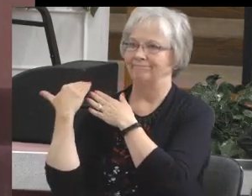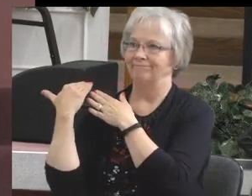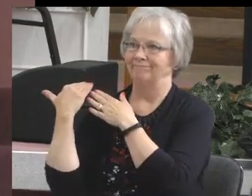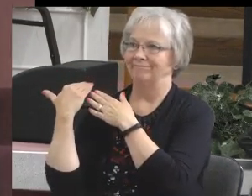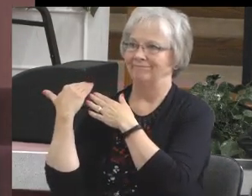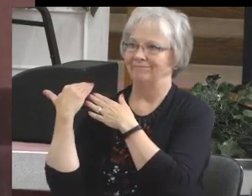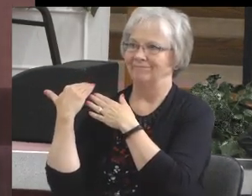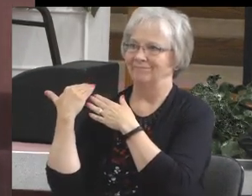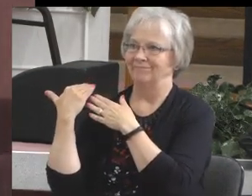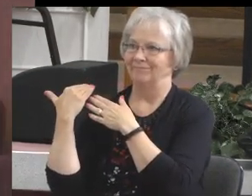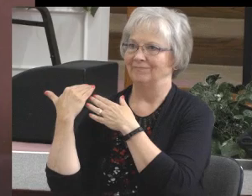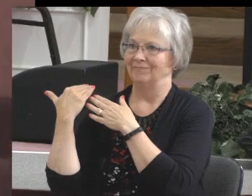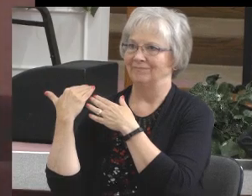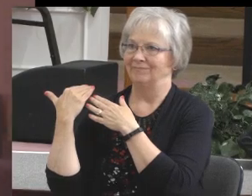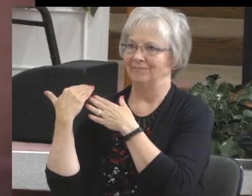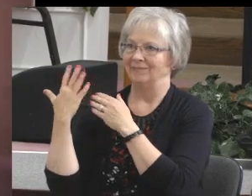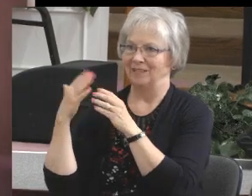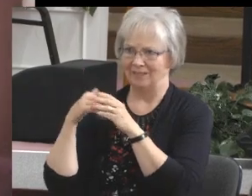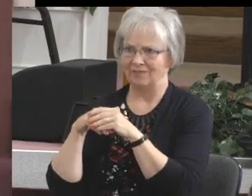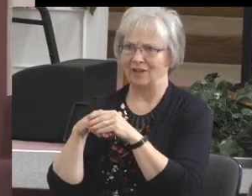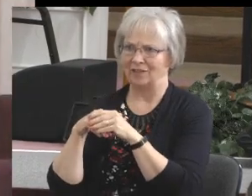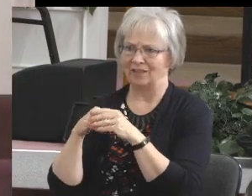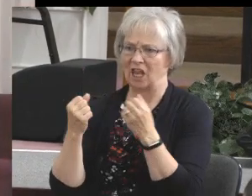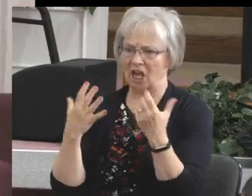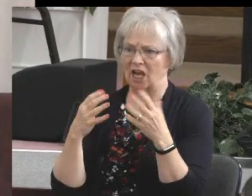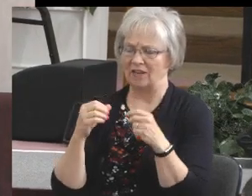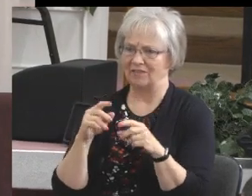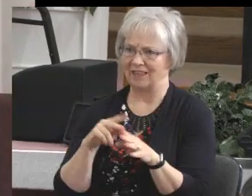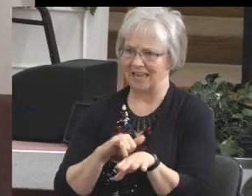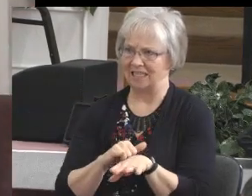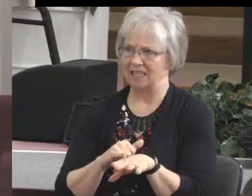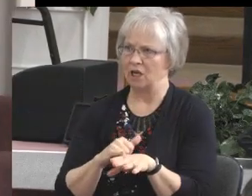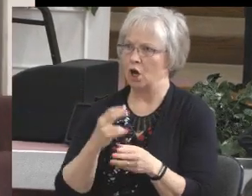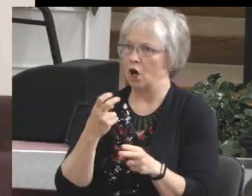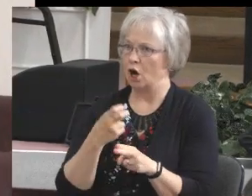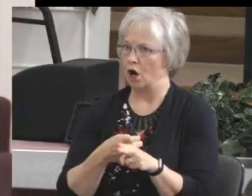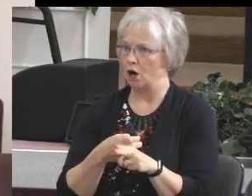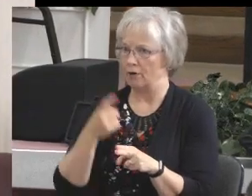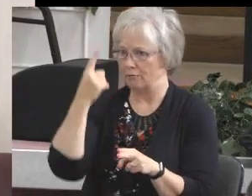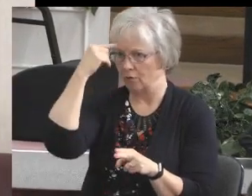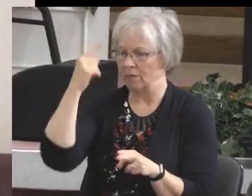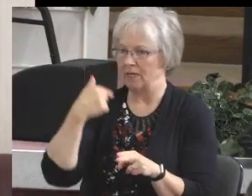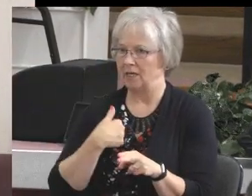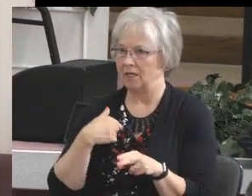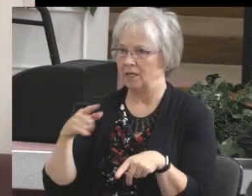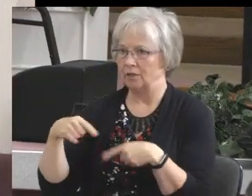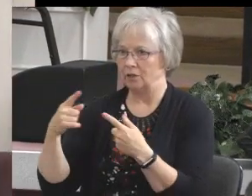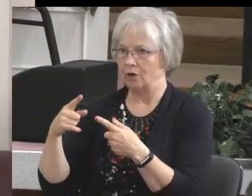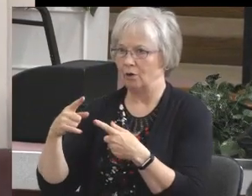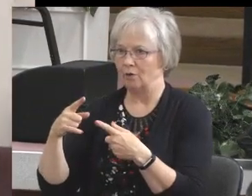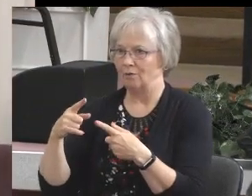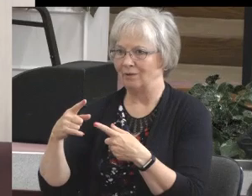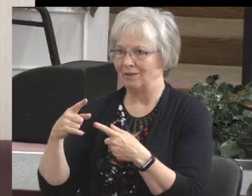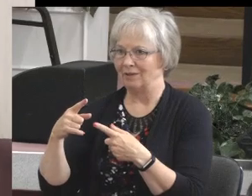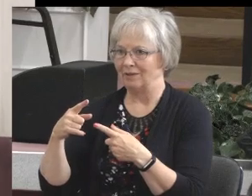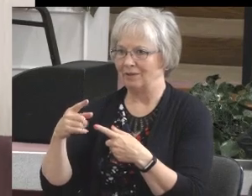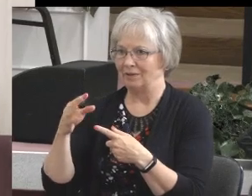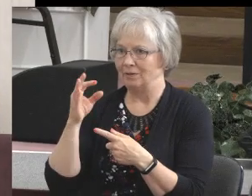My heritage involves a lot of that. Makes it hard for me to go back in my family tree very far.